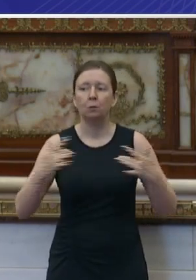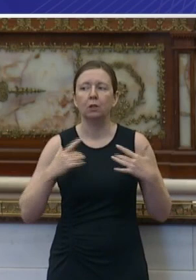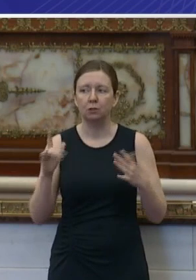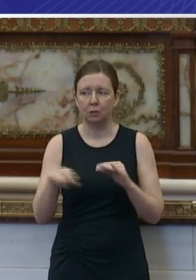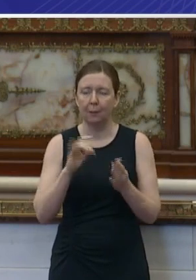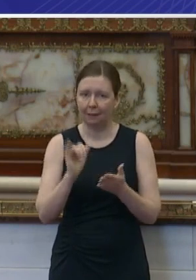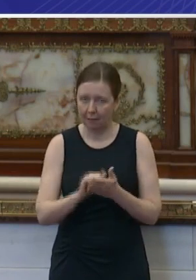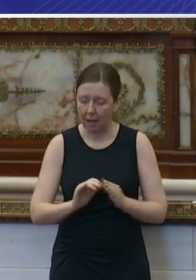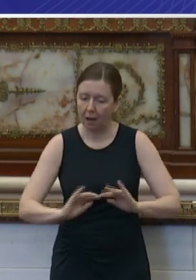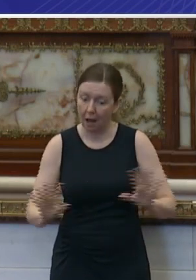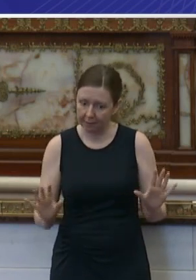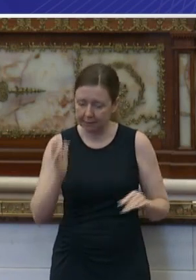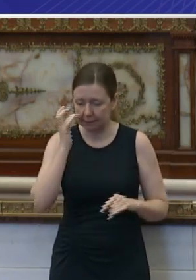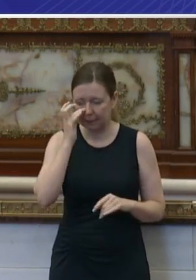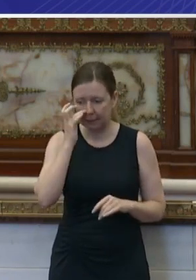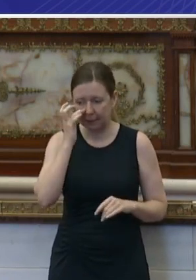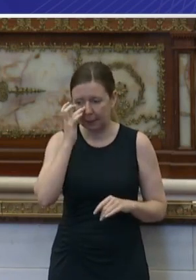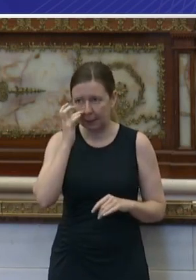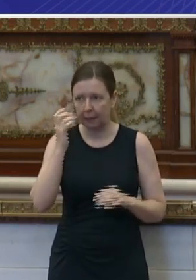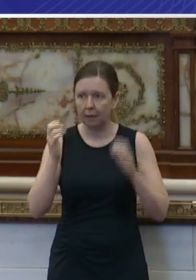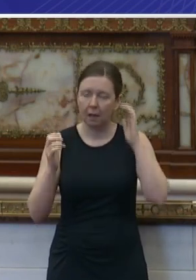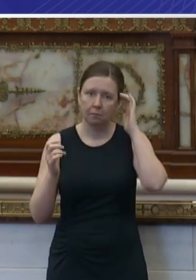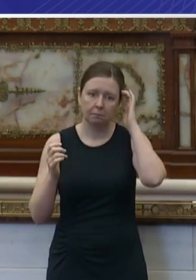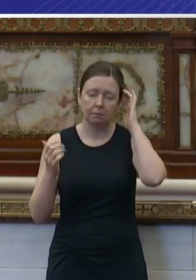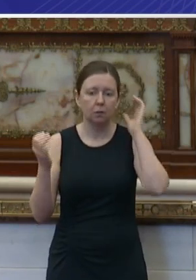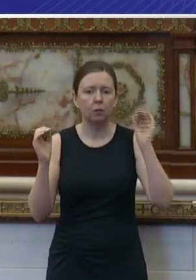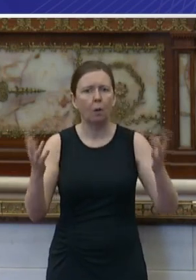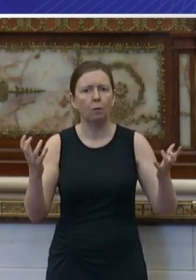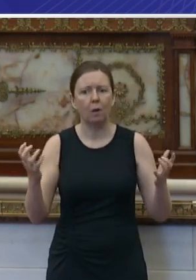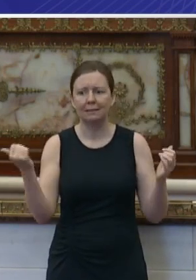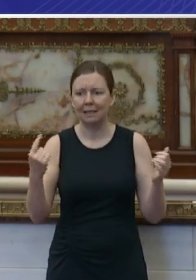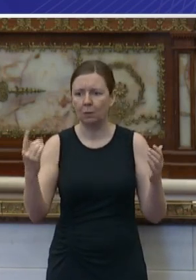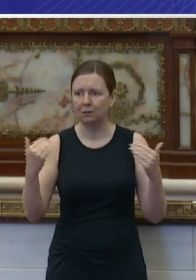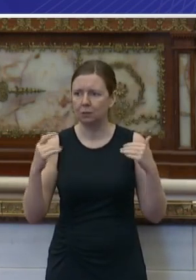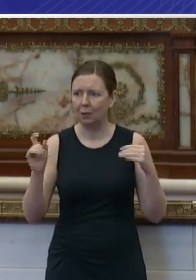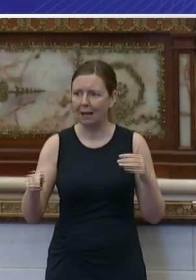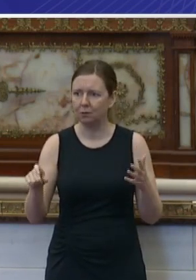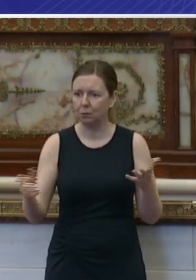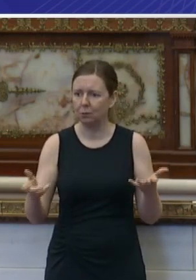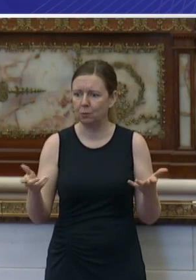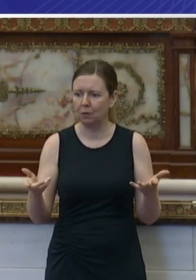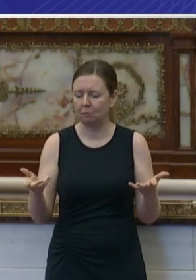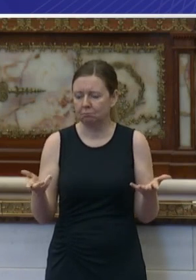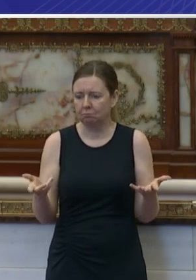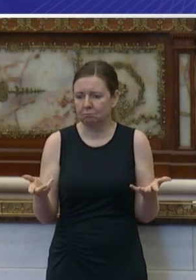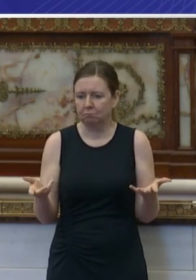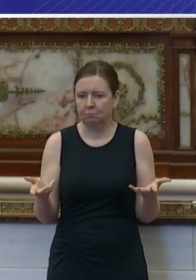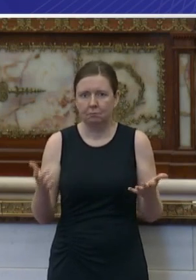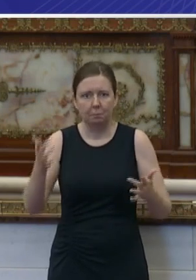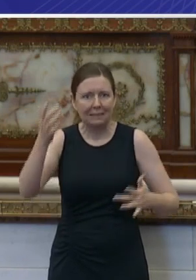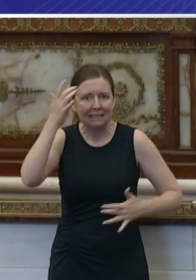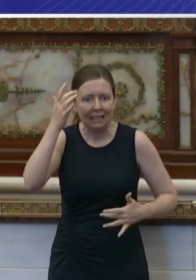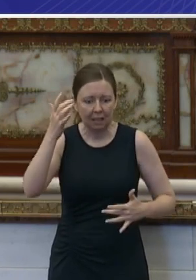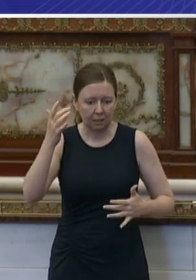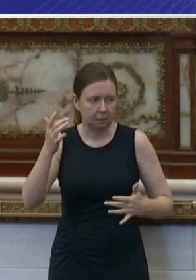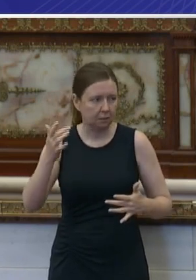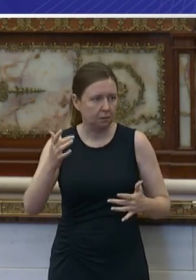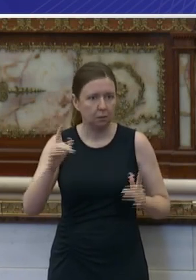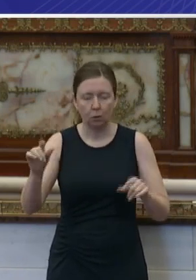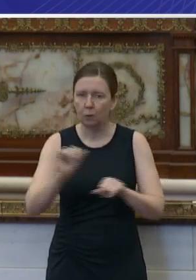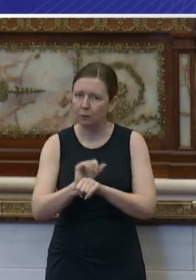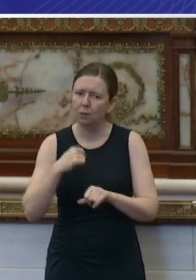about that. I mean, obviously, and nobody wants anybody to have to risk being sick or going to work.